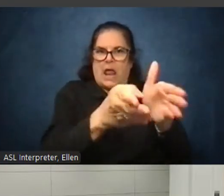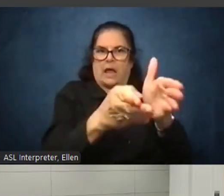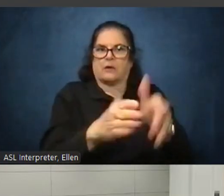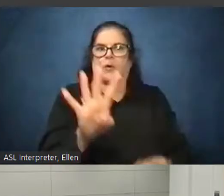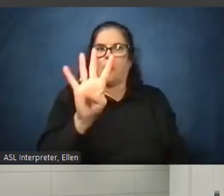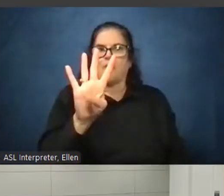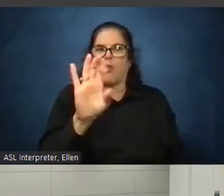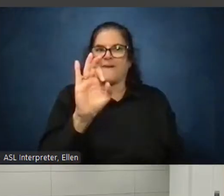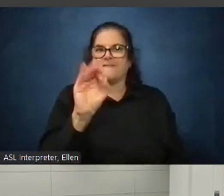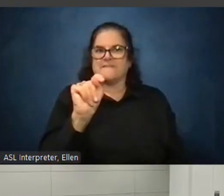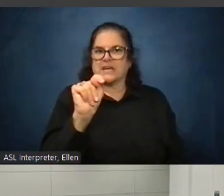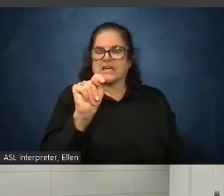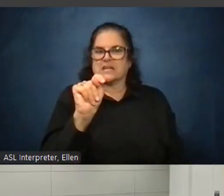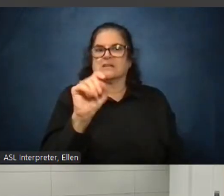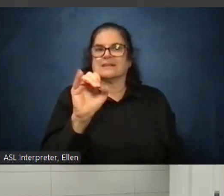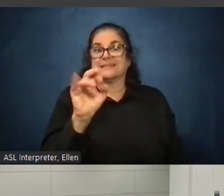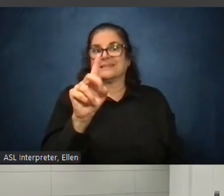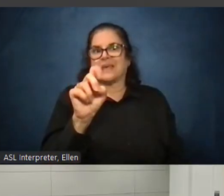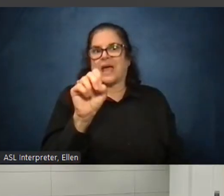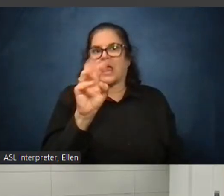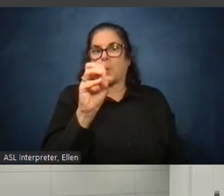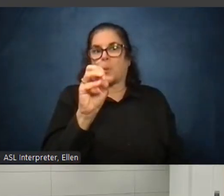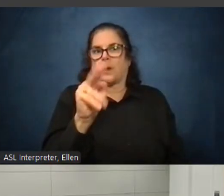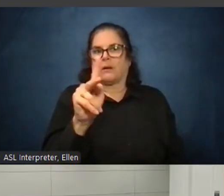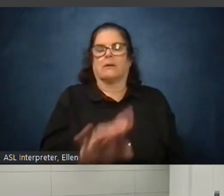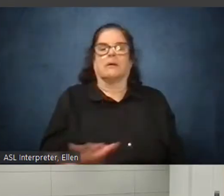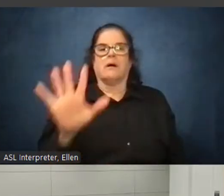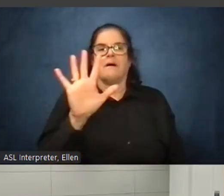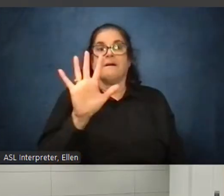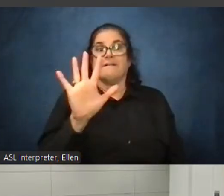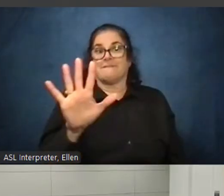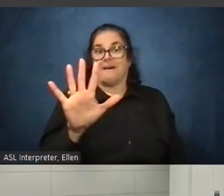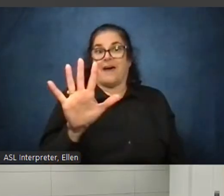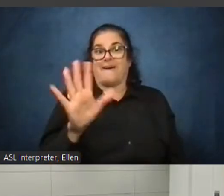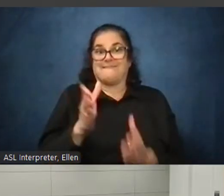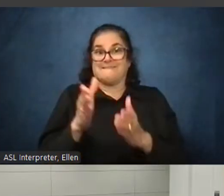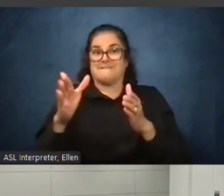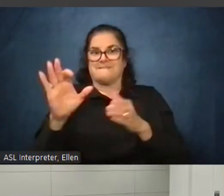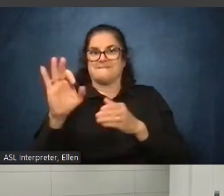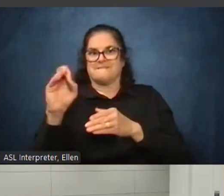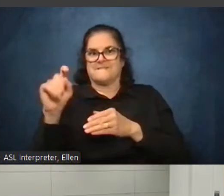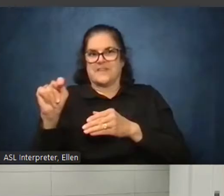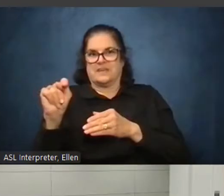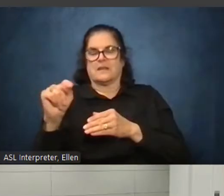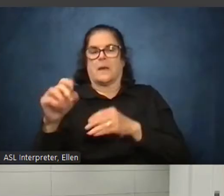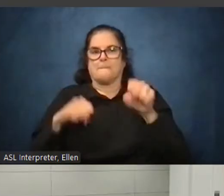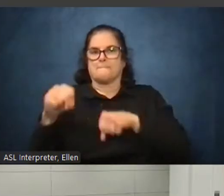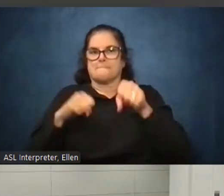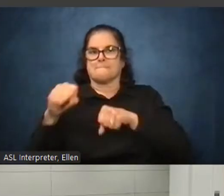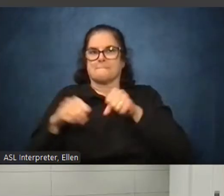of sidewalk, a 5-foot raised bike lane at sidewalk level, and then the rest of the kind of